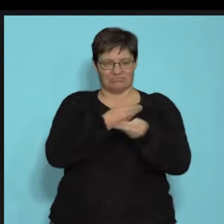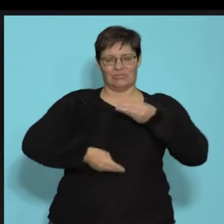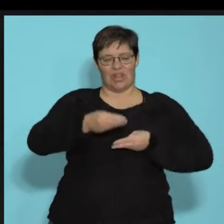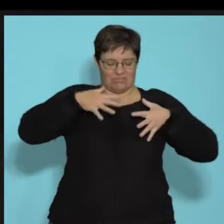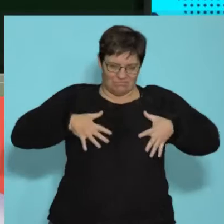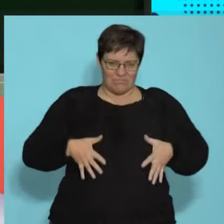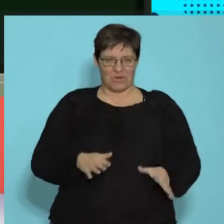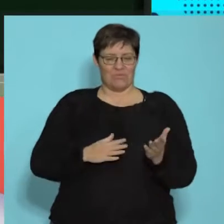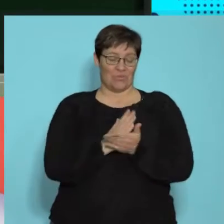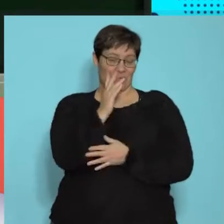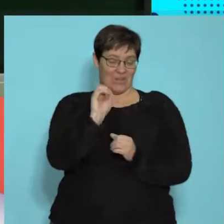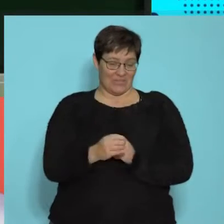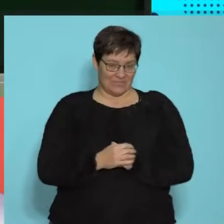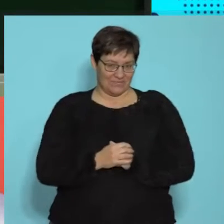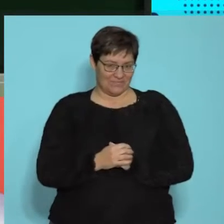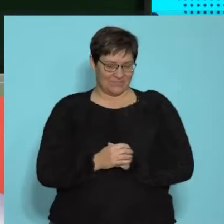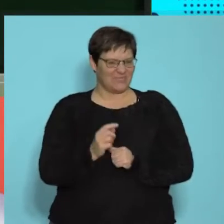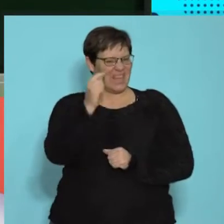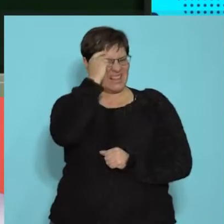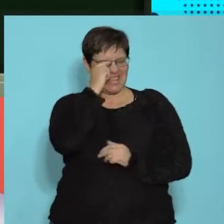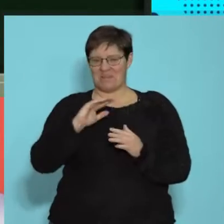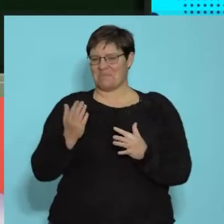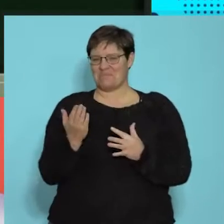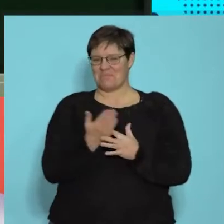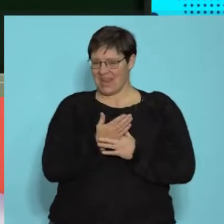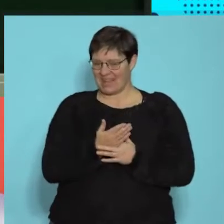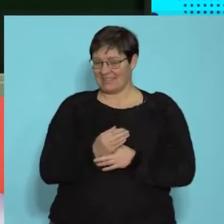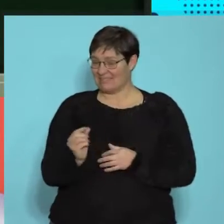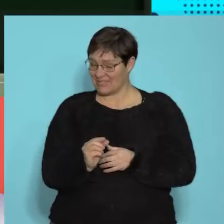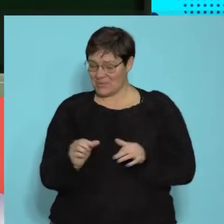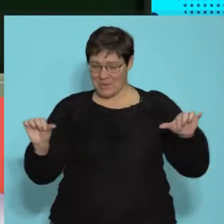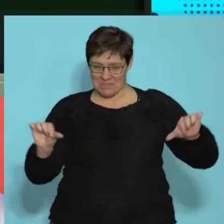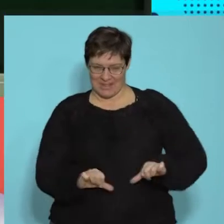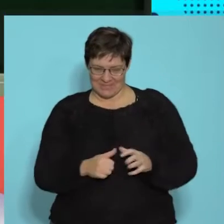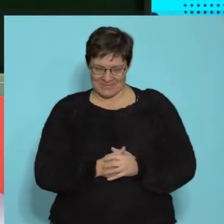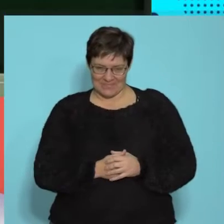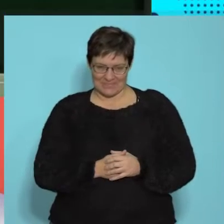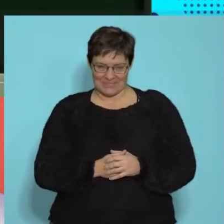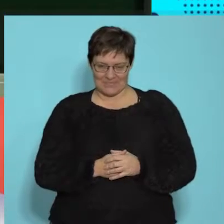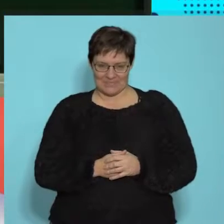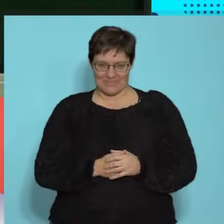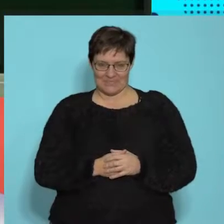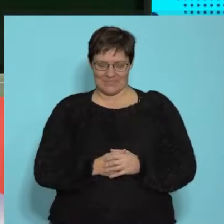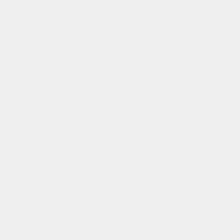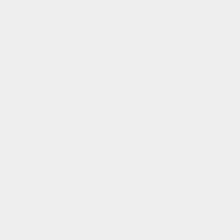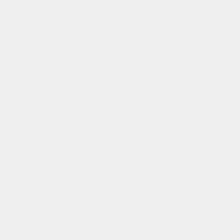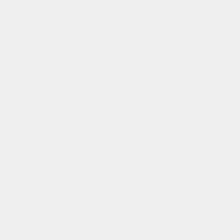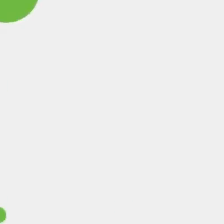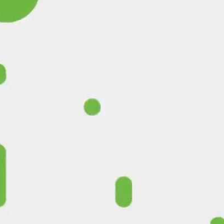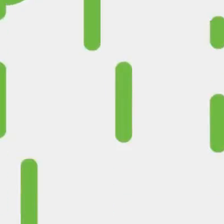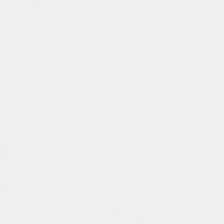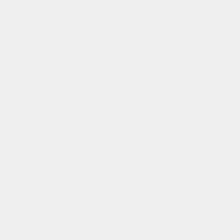body. Okay. I think it's time for just a small little break. We're going to be right back.